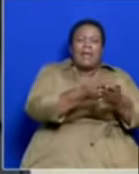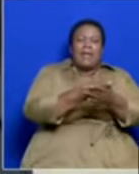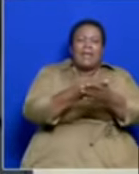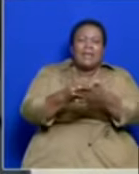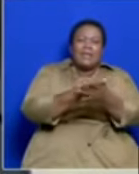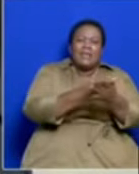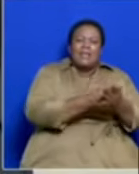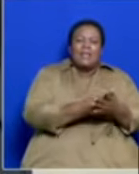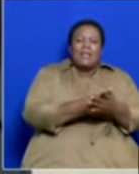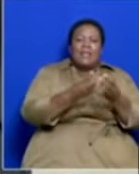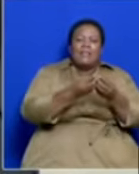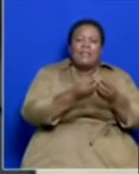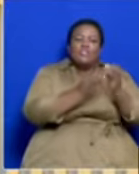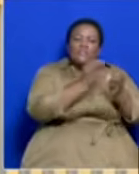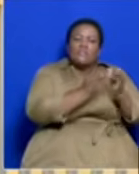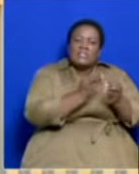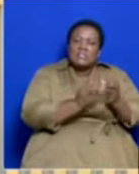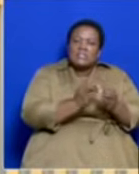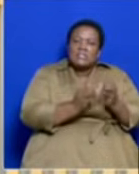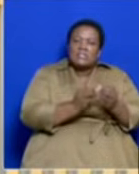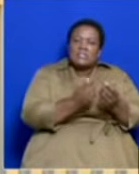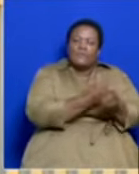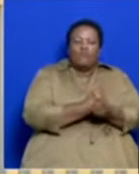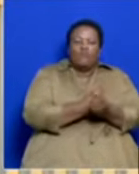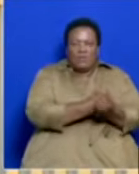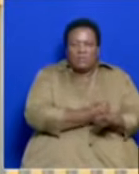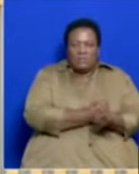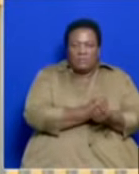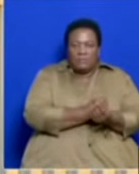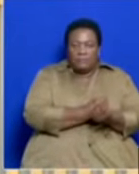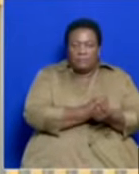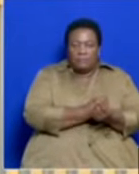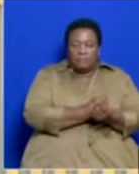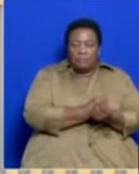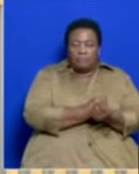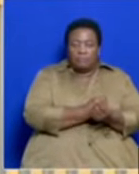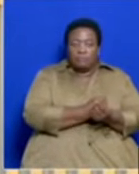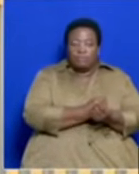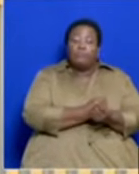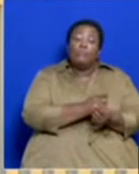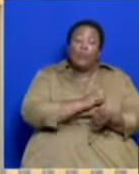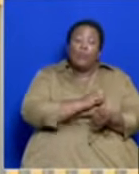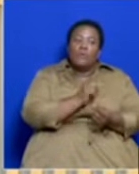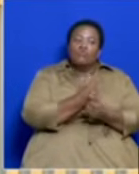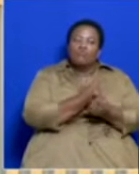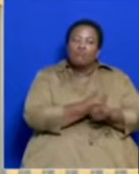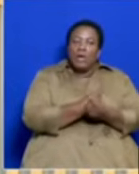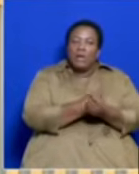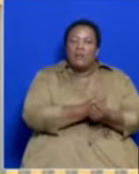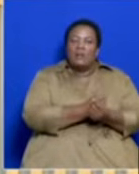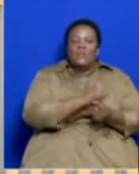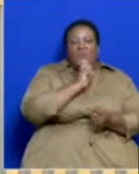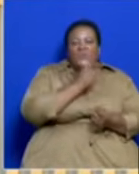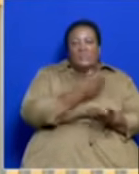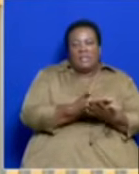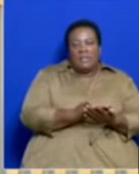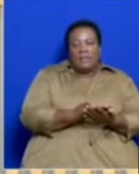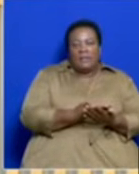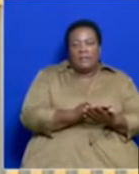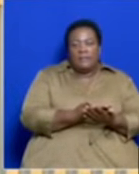truck to put it in order for the truck to be able to be drivable